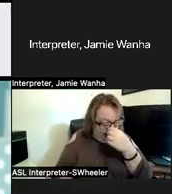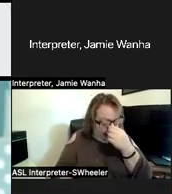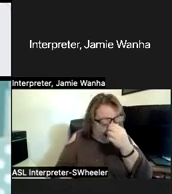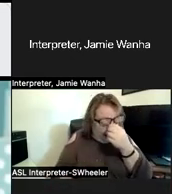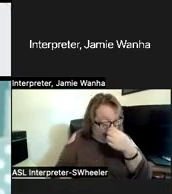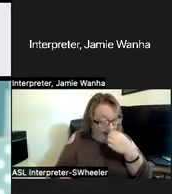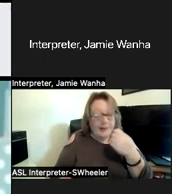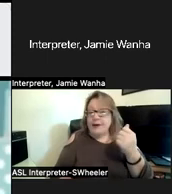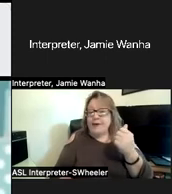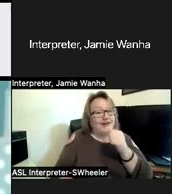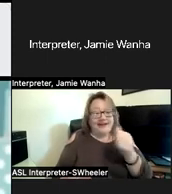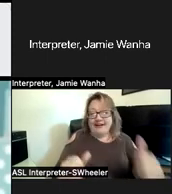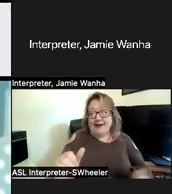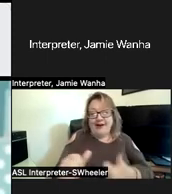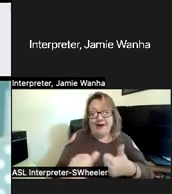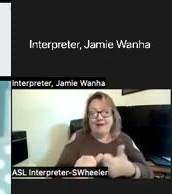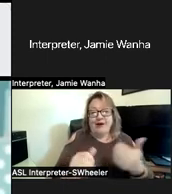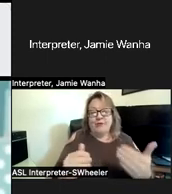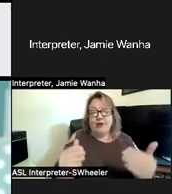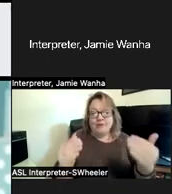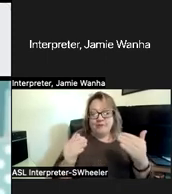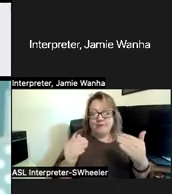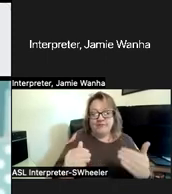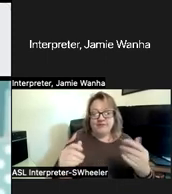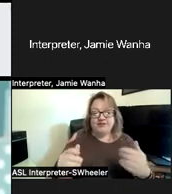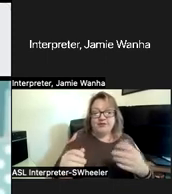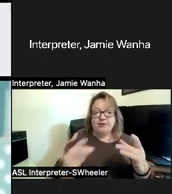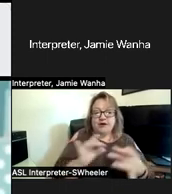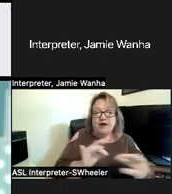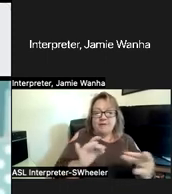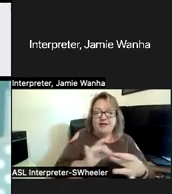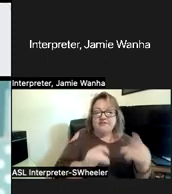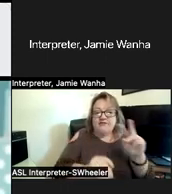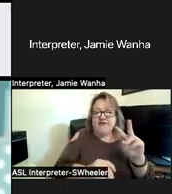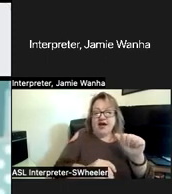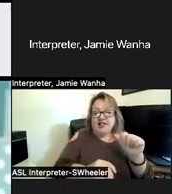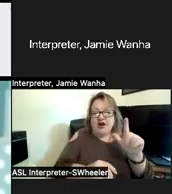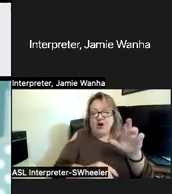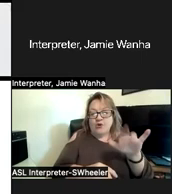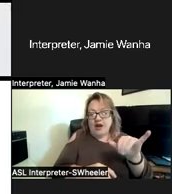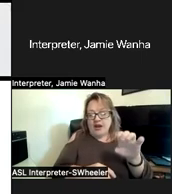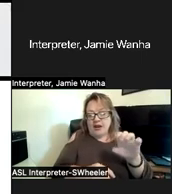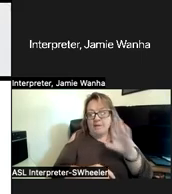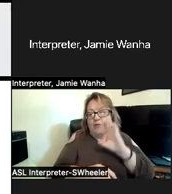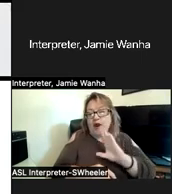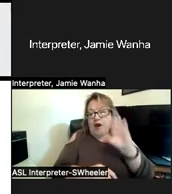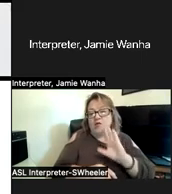The we're going to move very quickly to comments from Valerie Brown with the